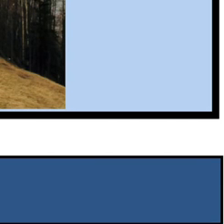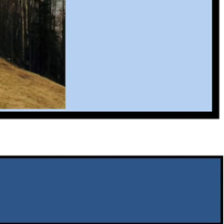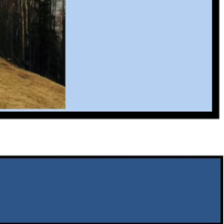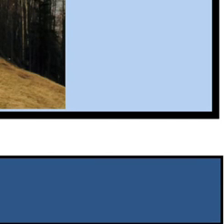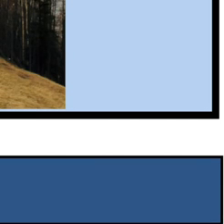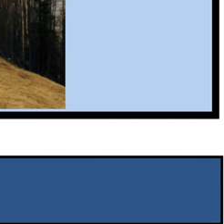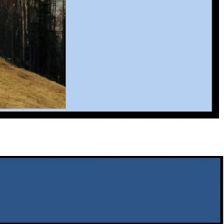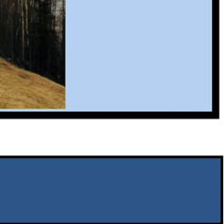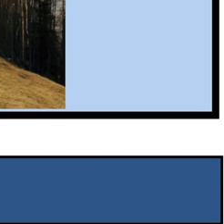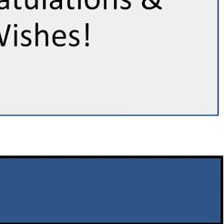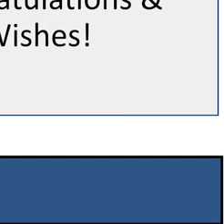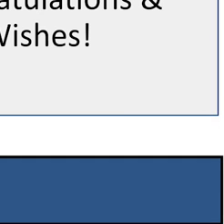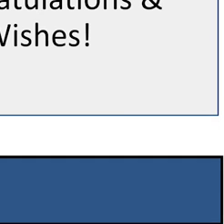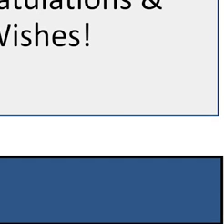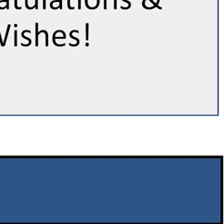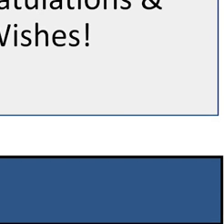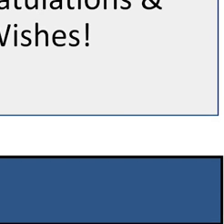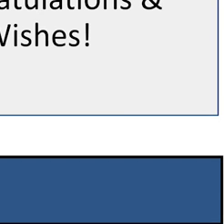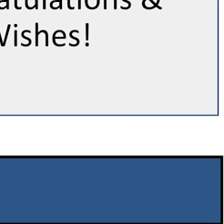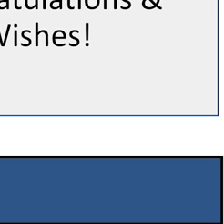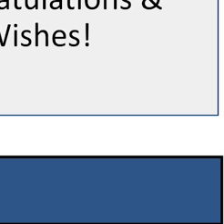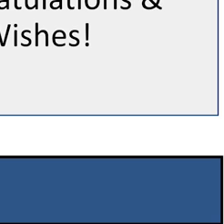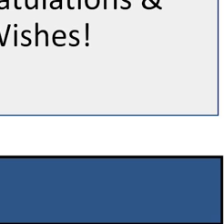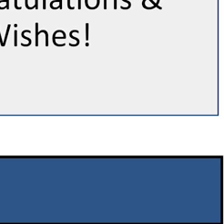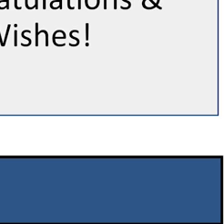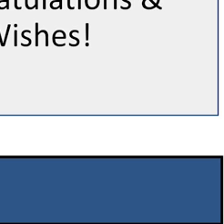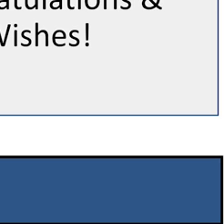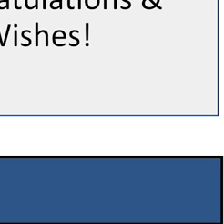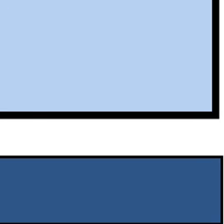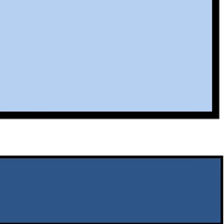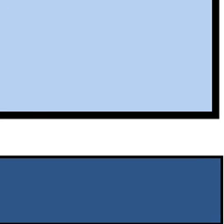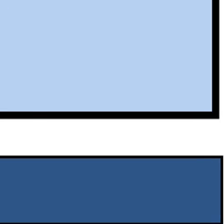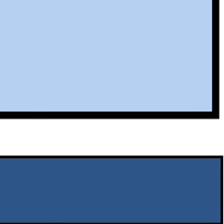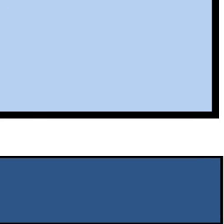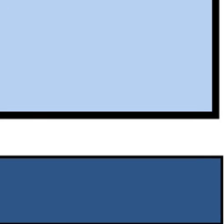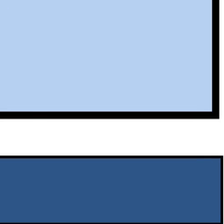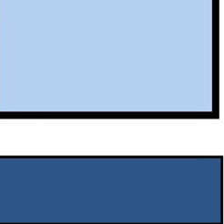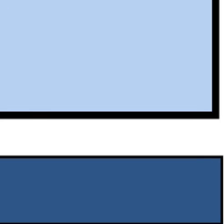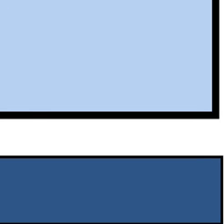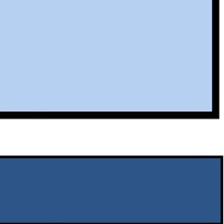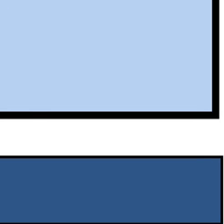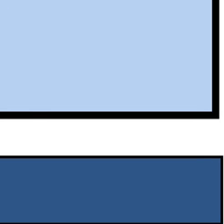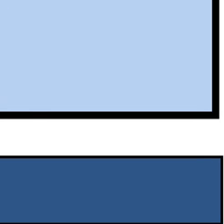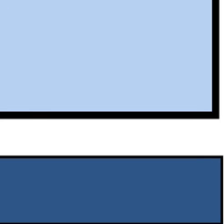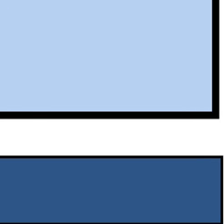Miller. Jordan Marie Ralston. Tobin Jack